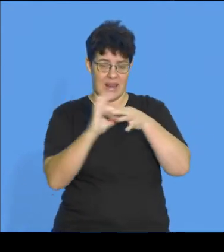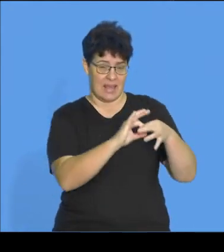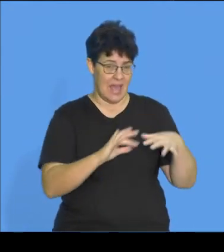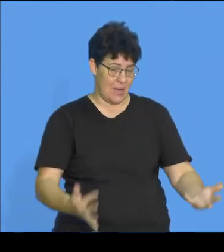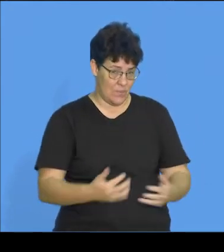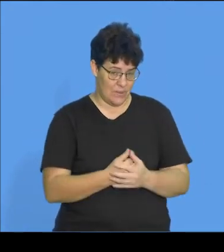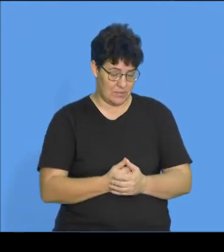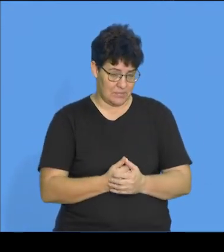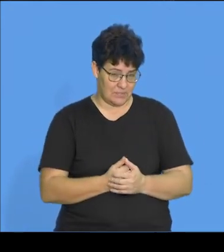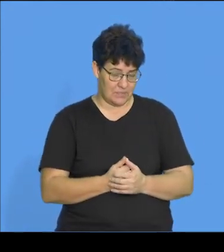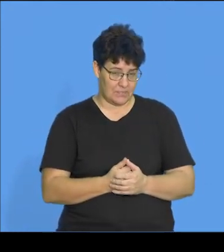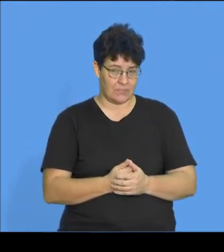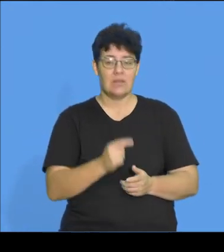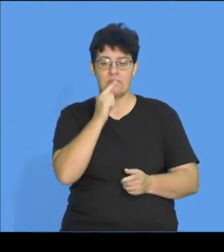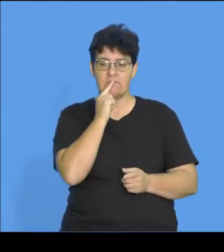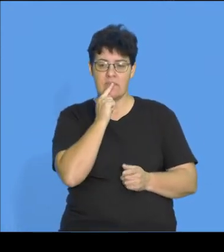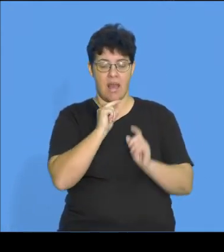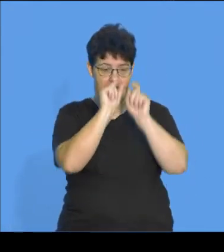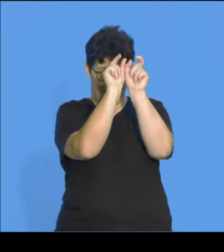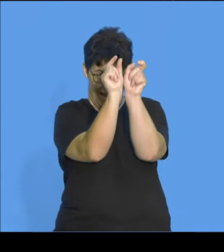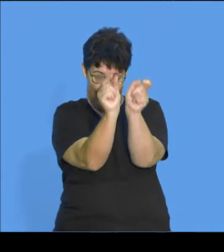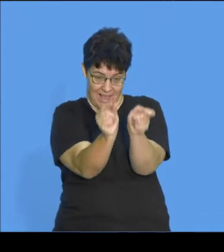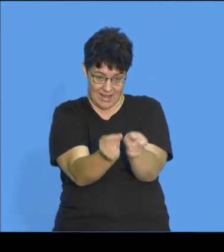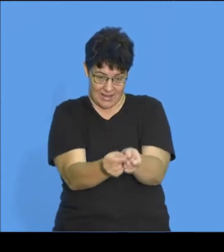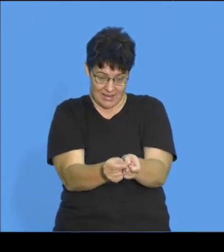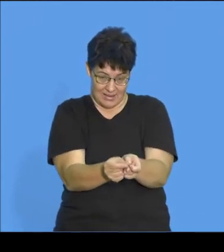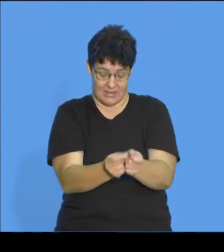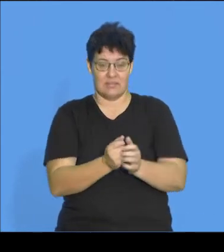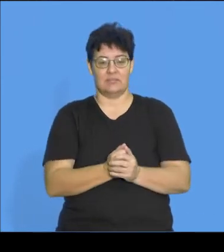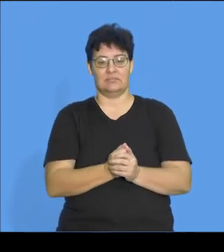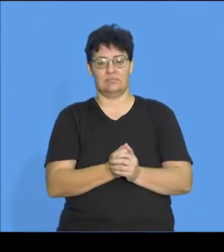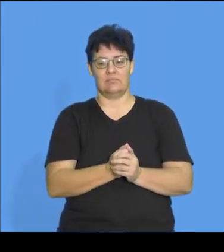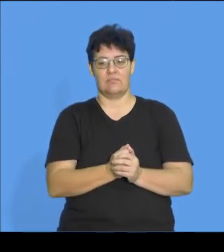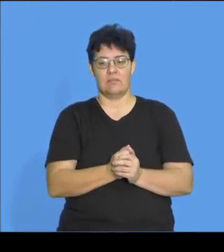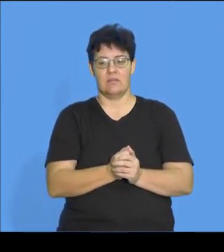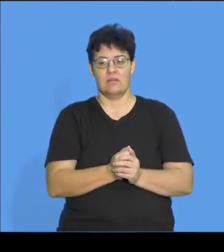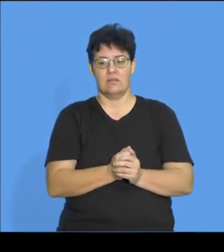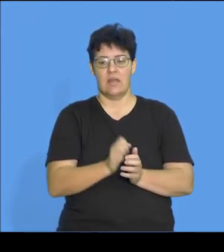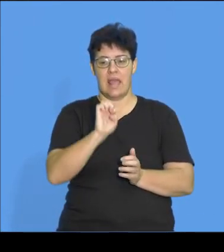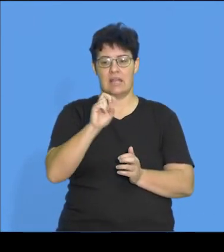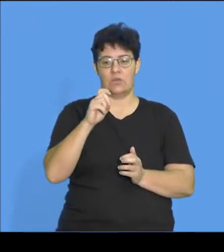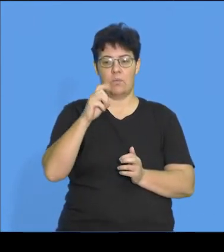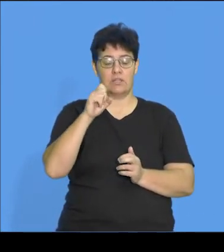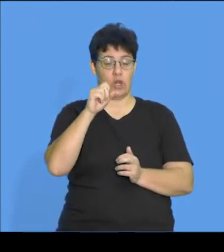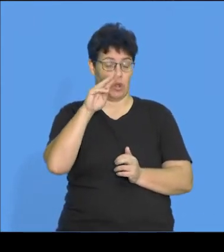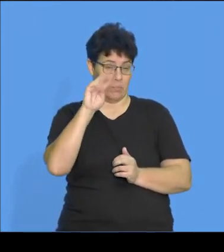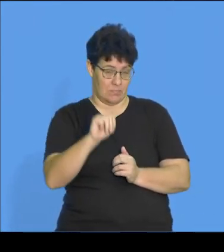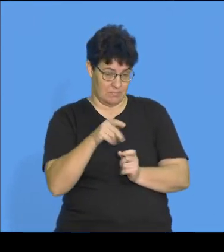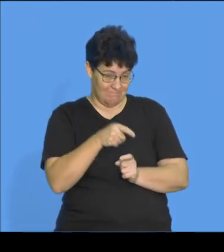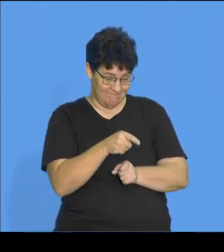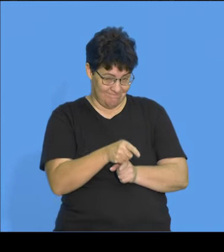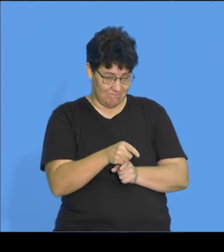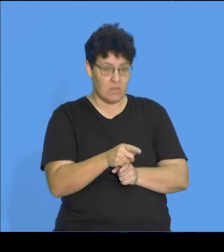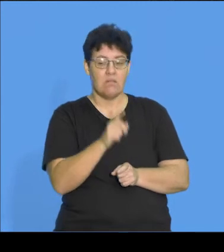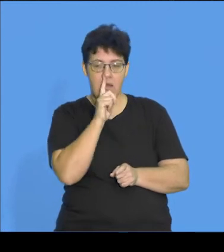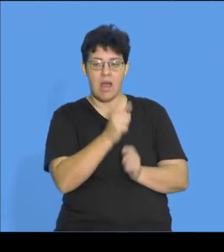illustrated the lining of the endometrium, and in this bottom half of the image, I've indicated the events